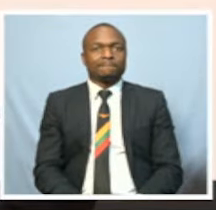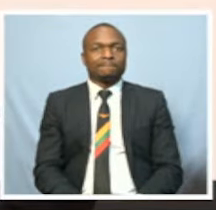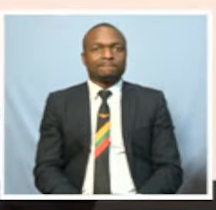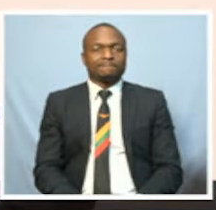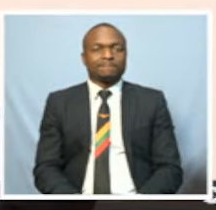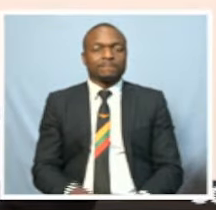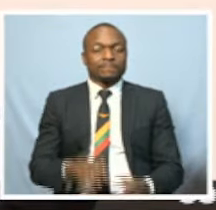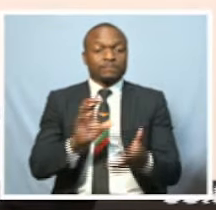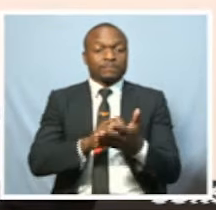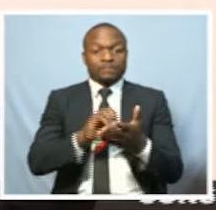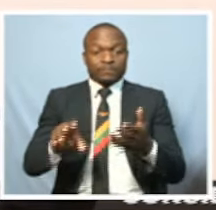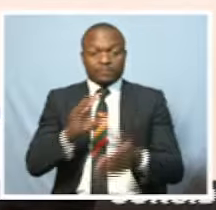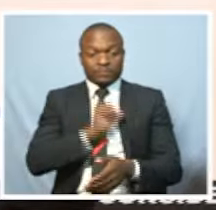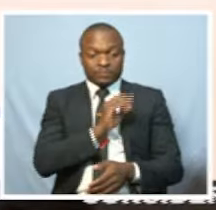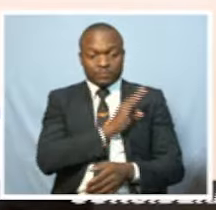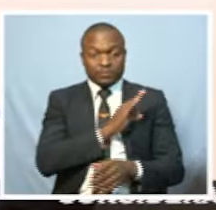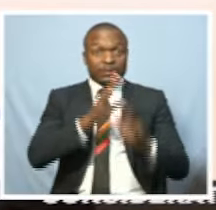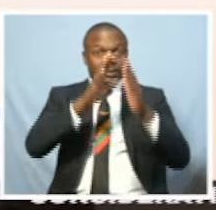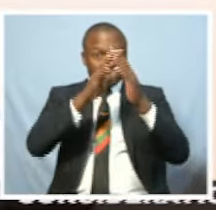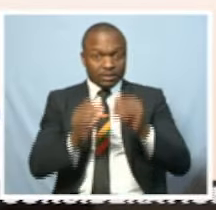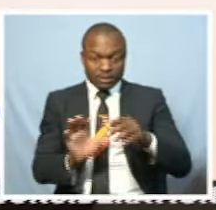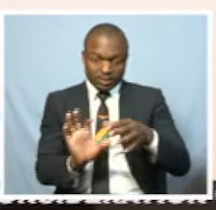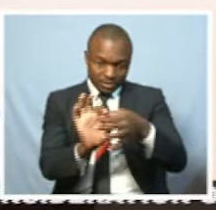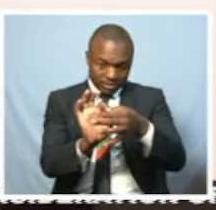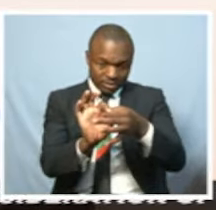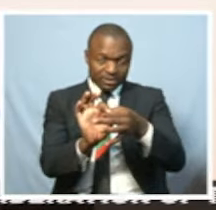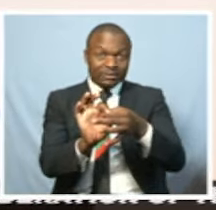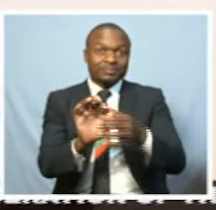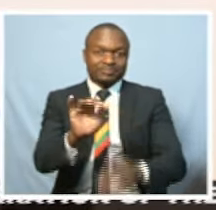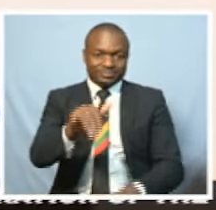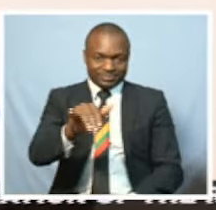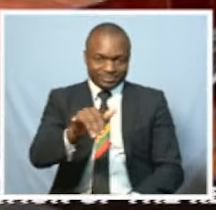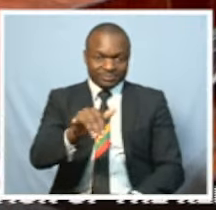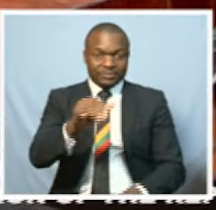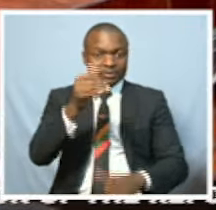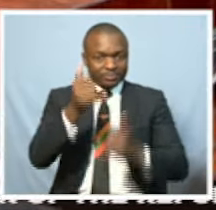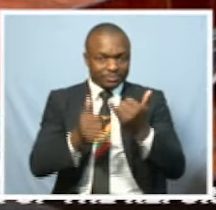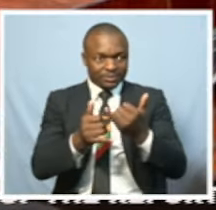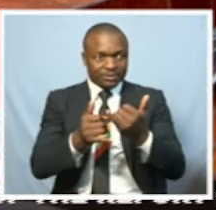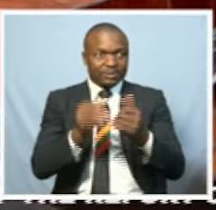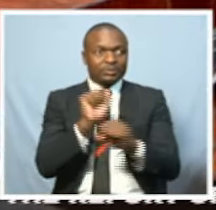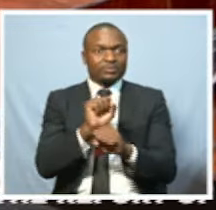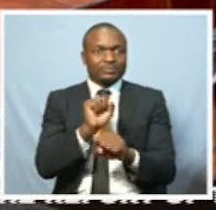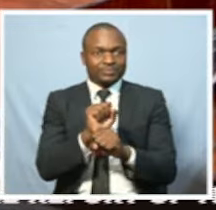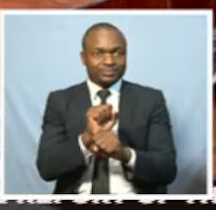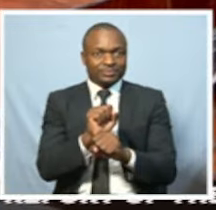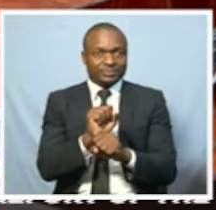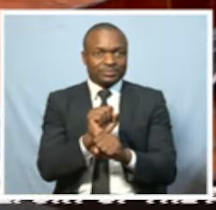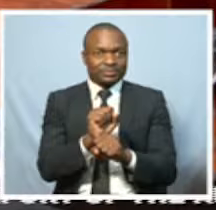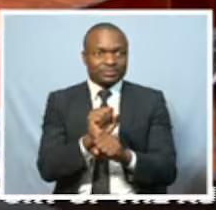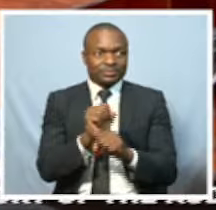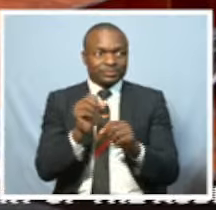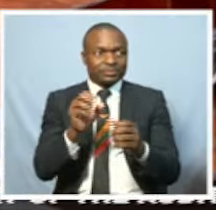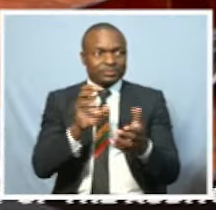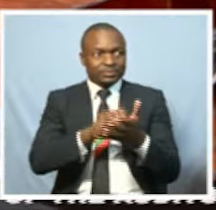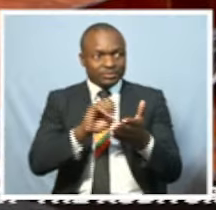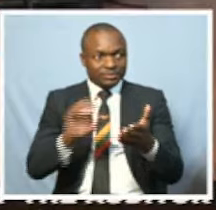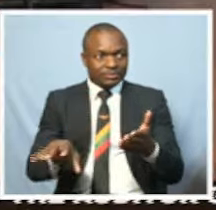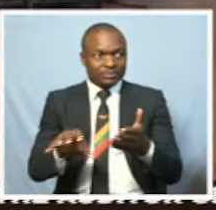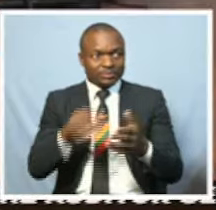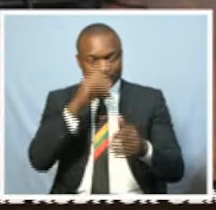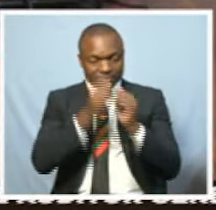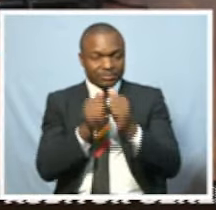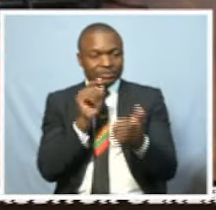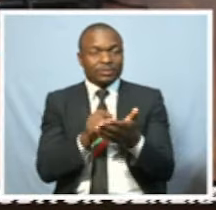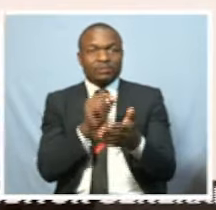So we delete staff house connected, Yeah, it's true. completed, and operation. We did that part because this